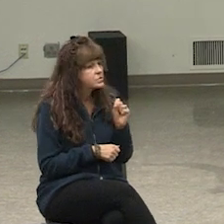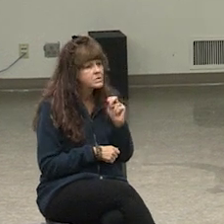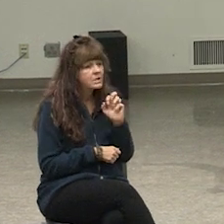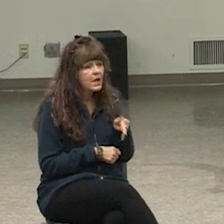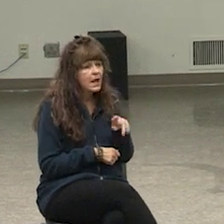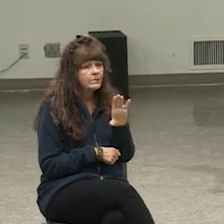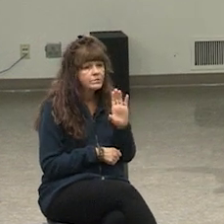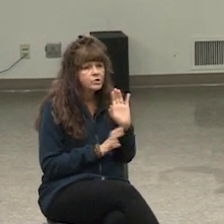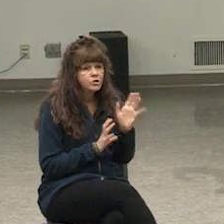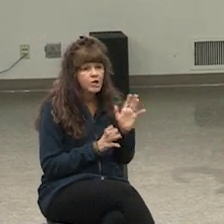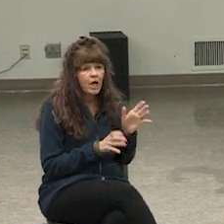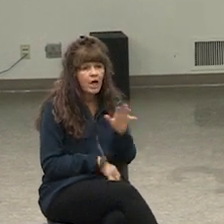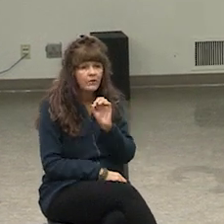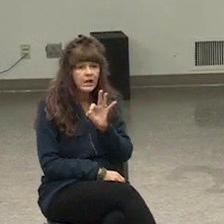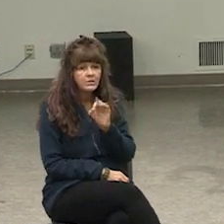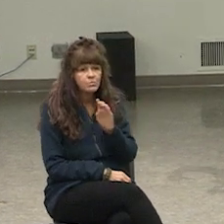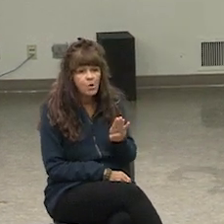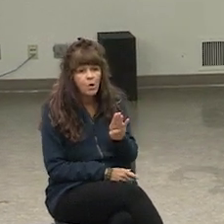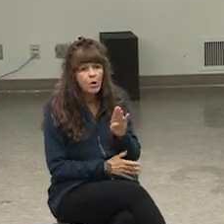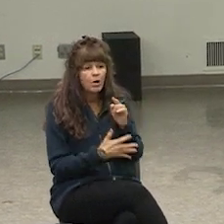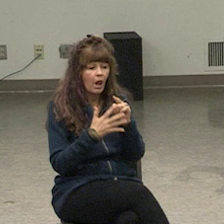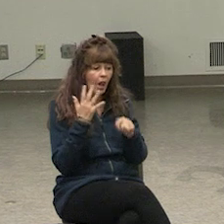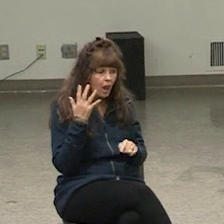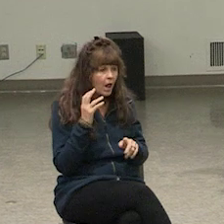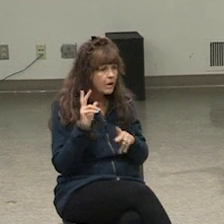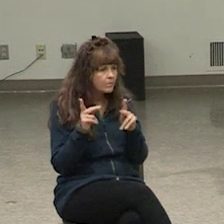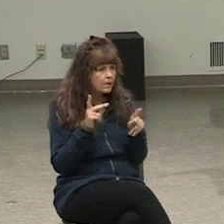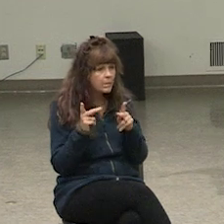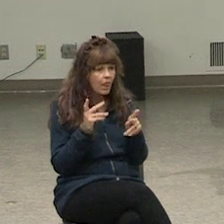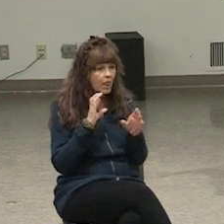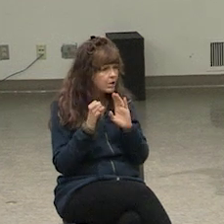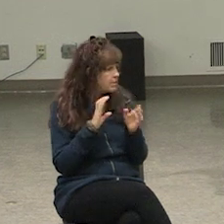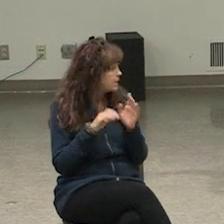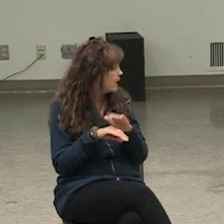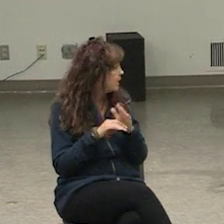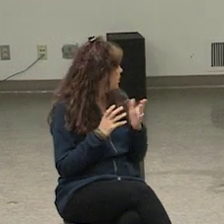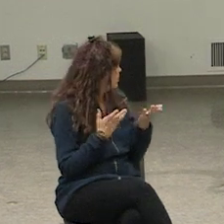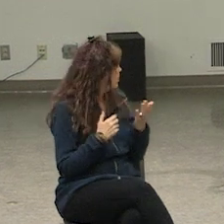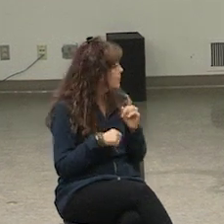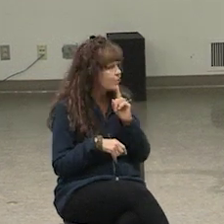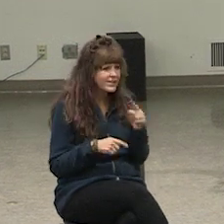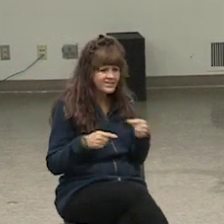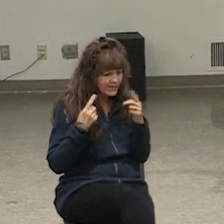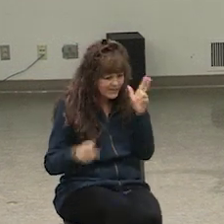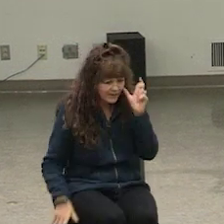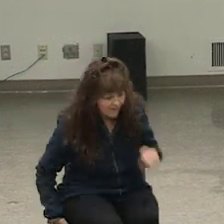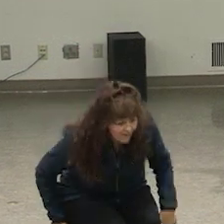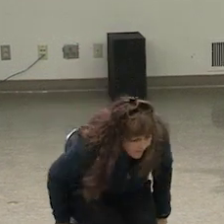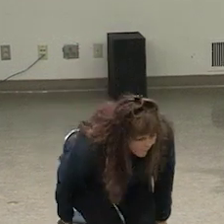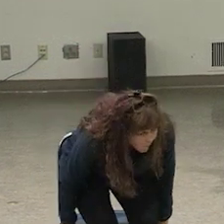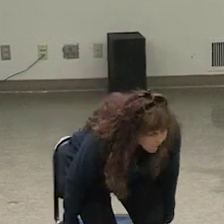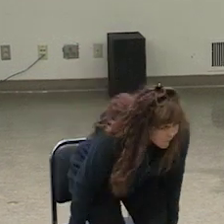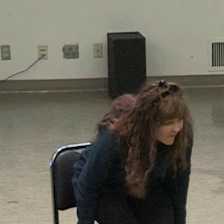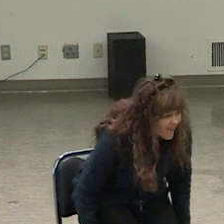off campus, something else that's going on. Right? We also have lives outside of this, right? Like my phone's there. If my kids need me,